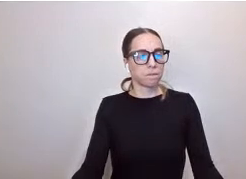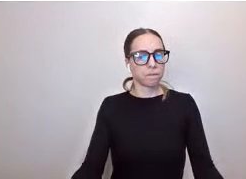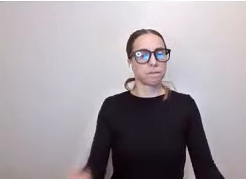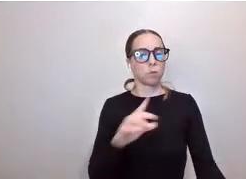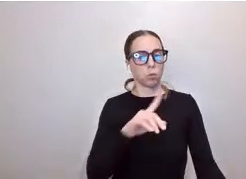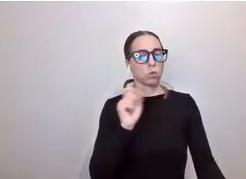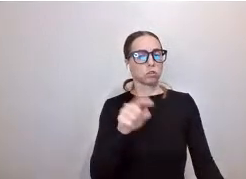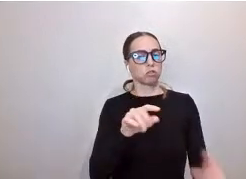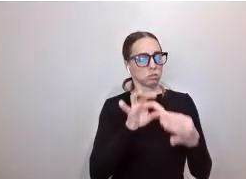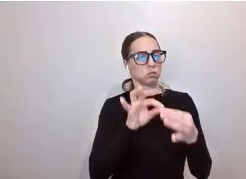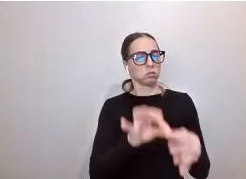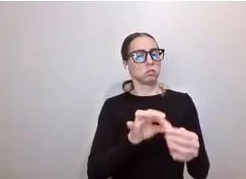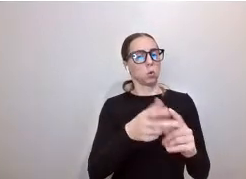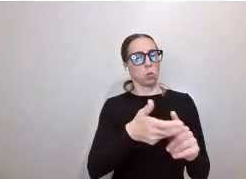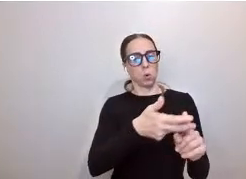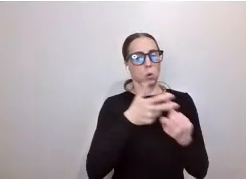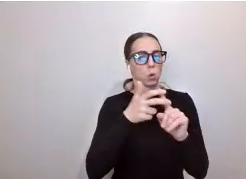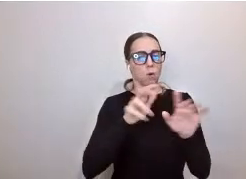2021?